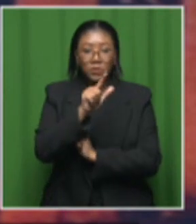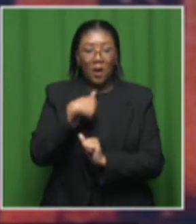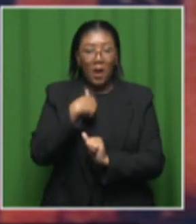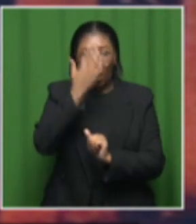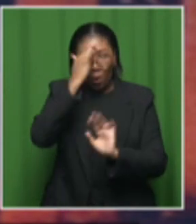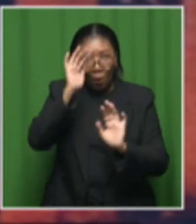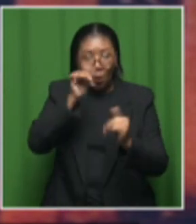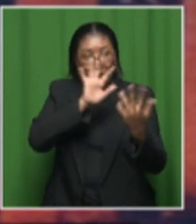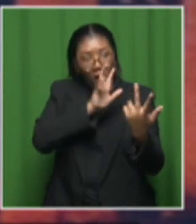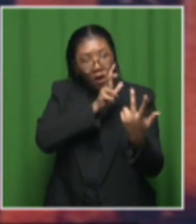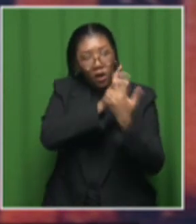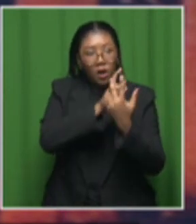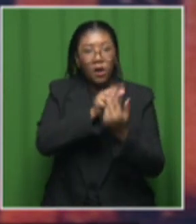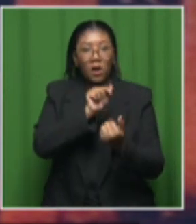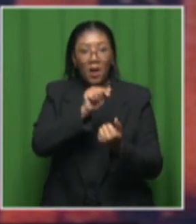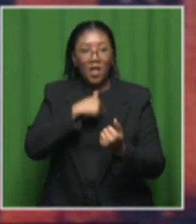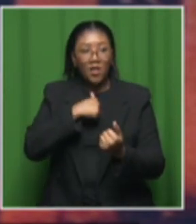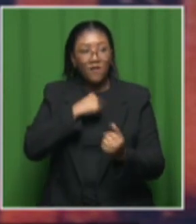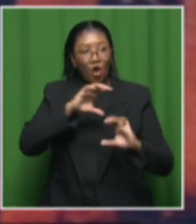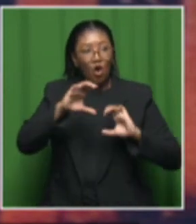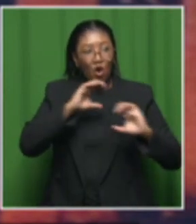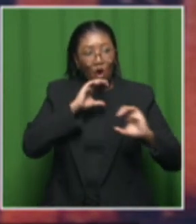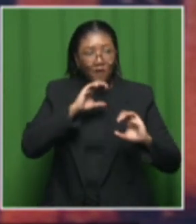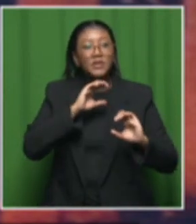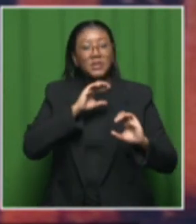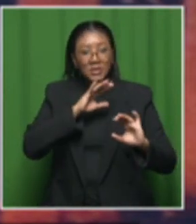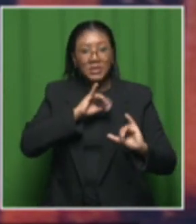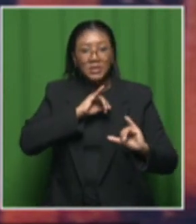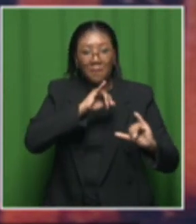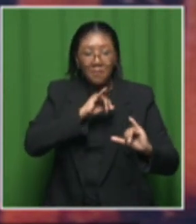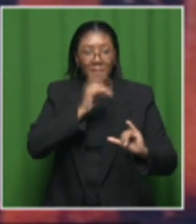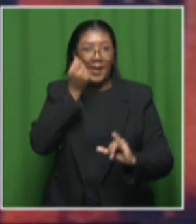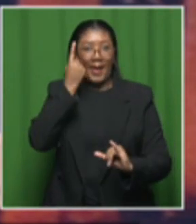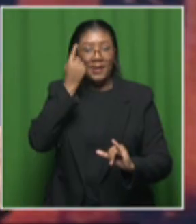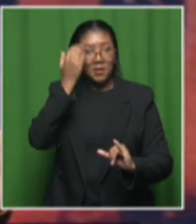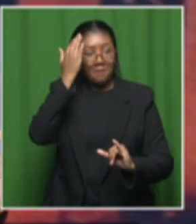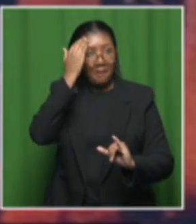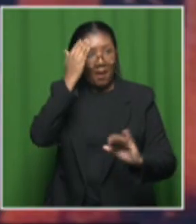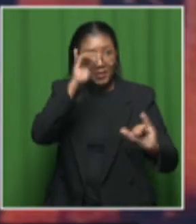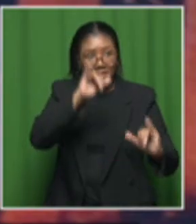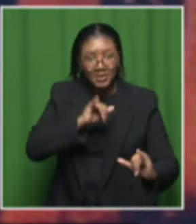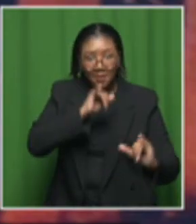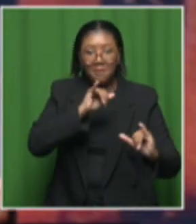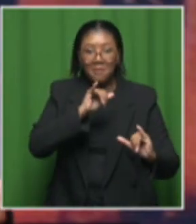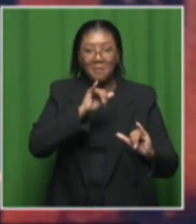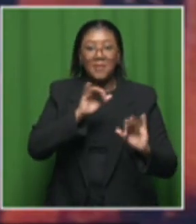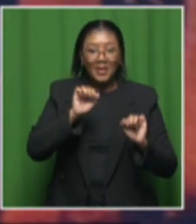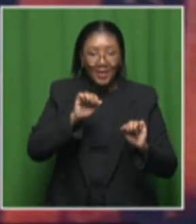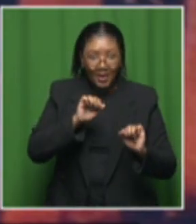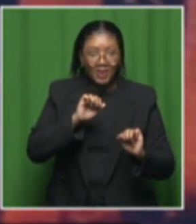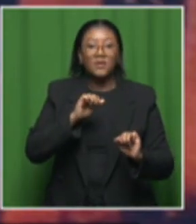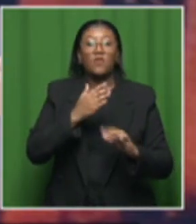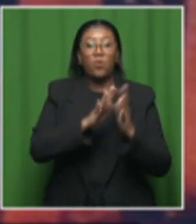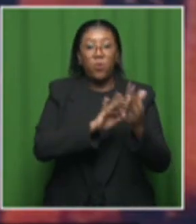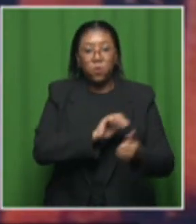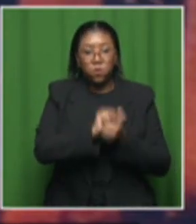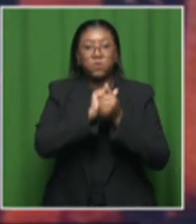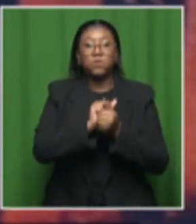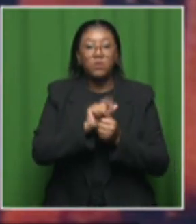can convene this conversation and collectively we can kind of speak to this deconstruction that they've done, and then be able